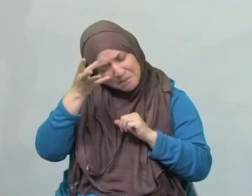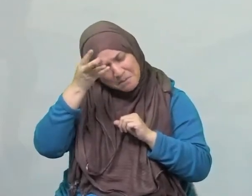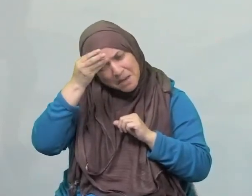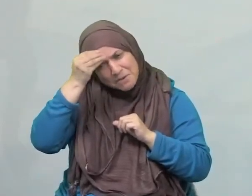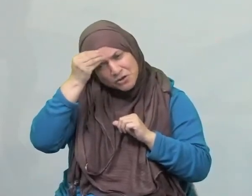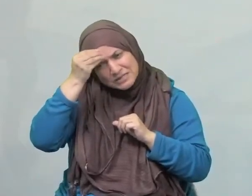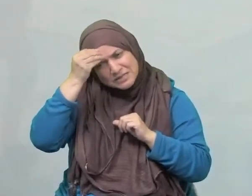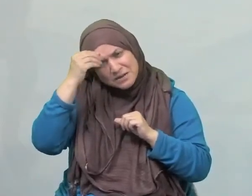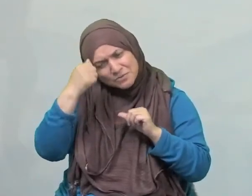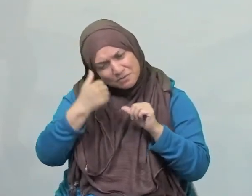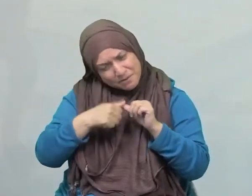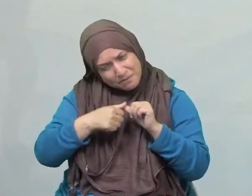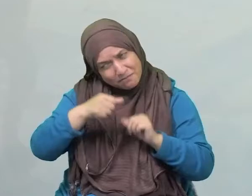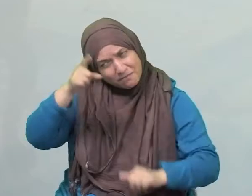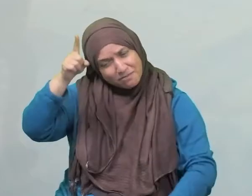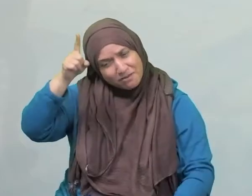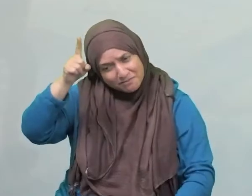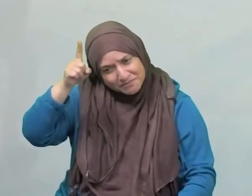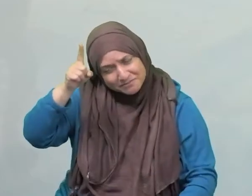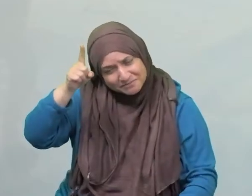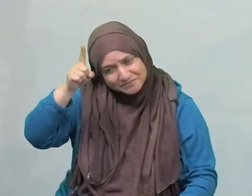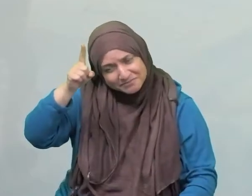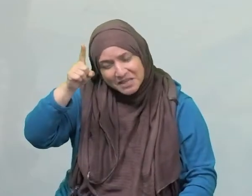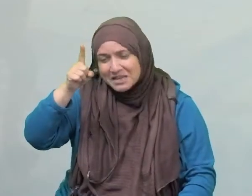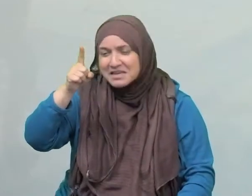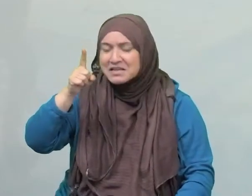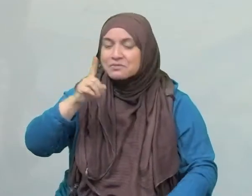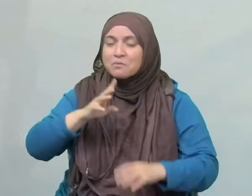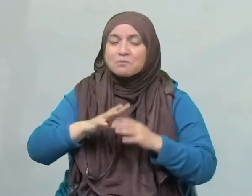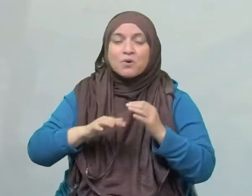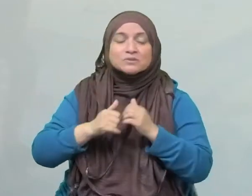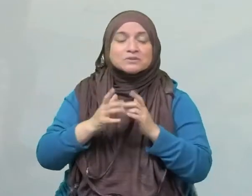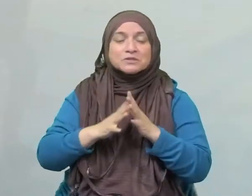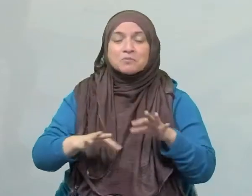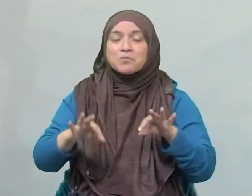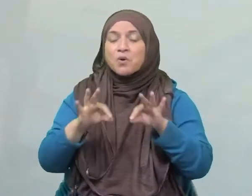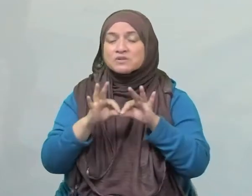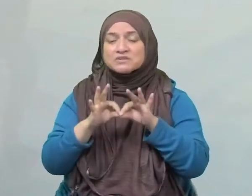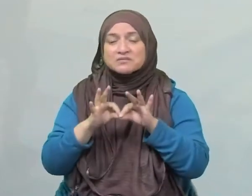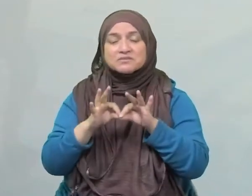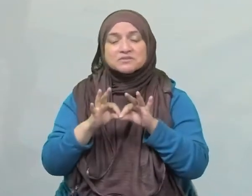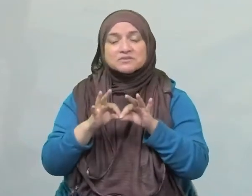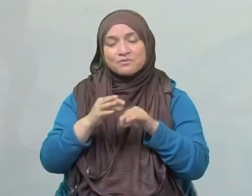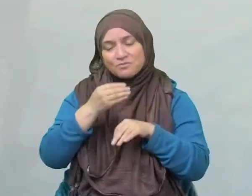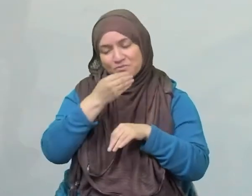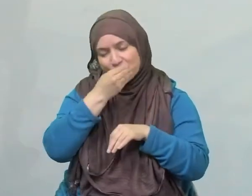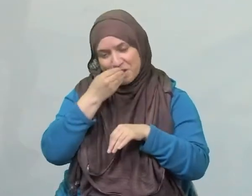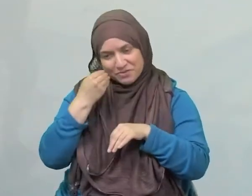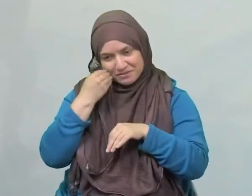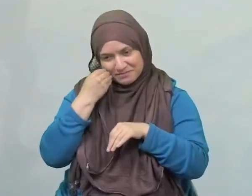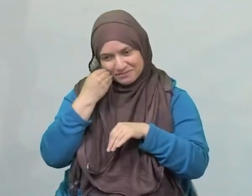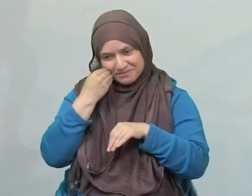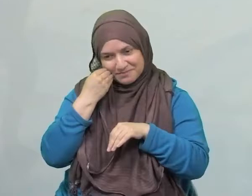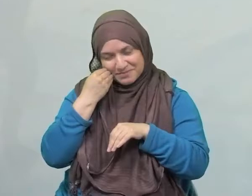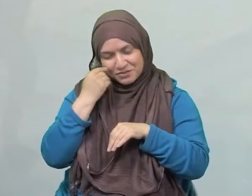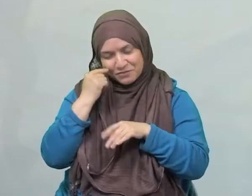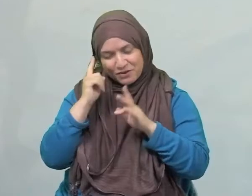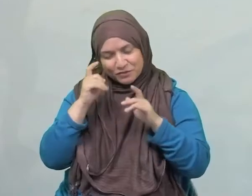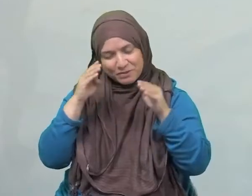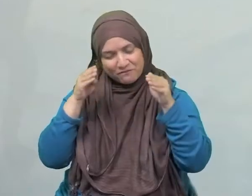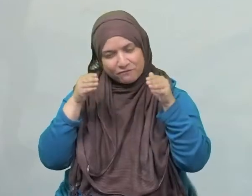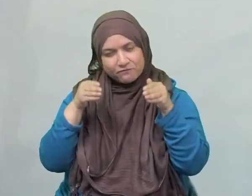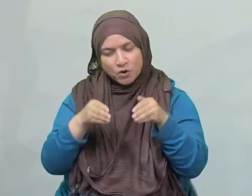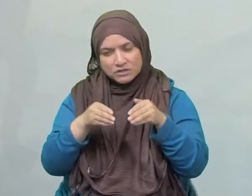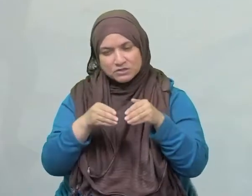ramadan when you look through the entire body of hadith from the prophet salallahu sometimes when you read about the